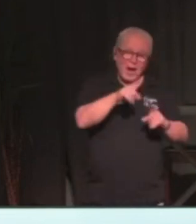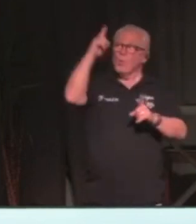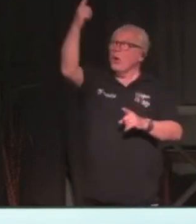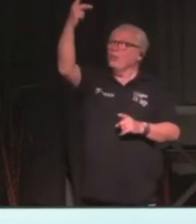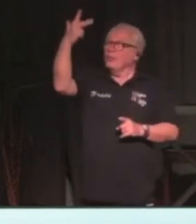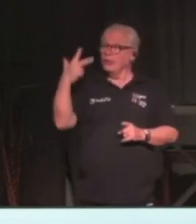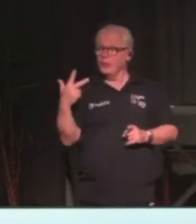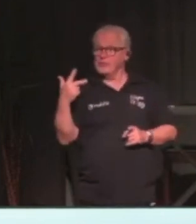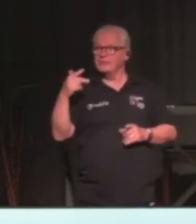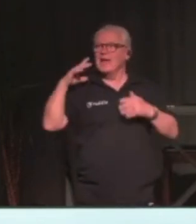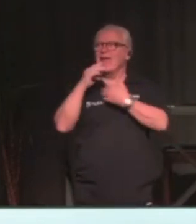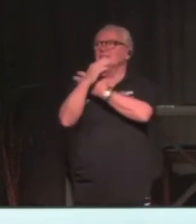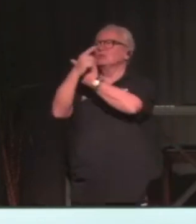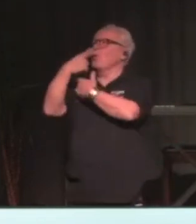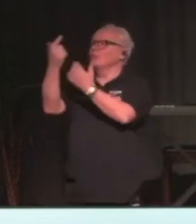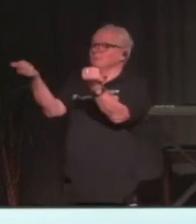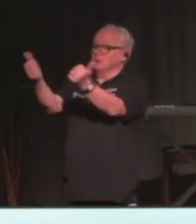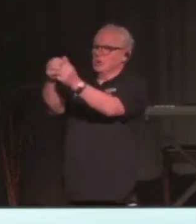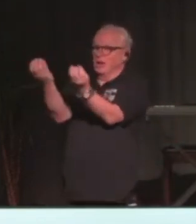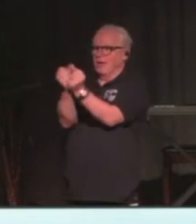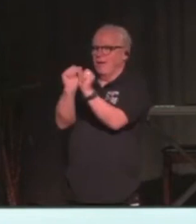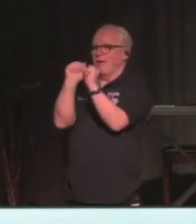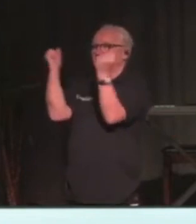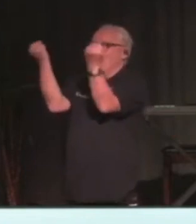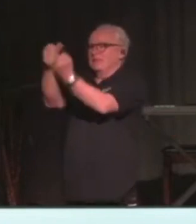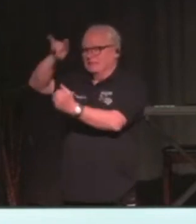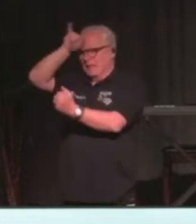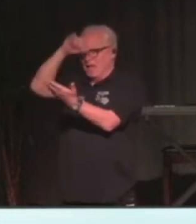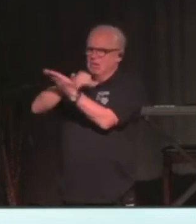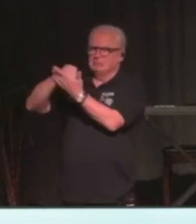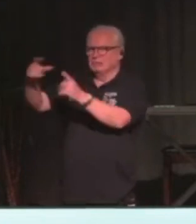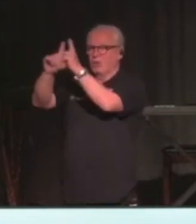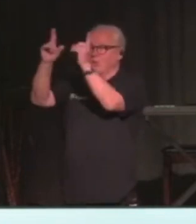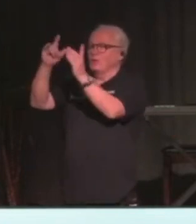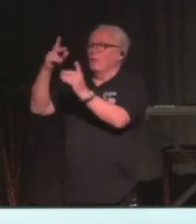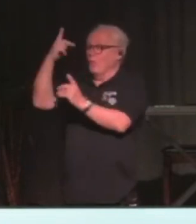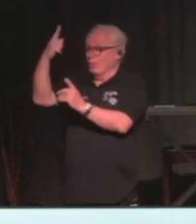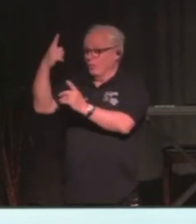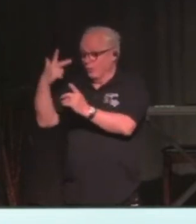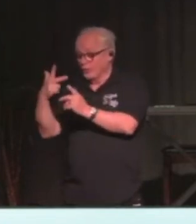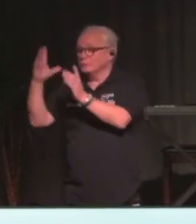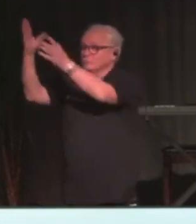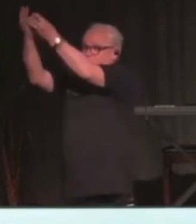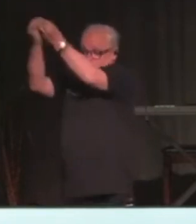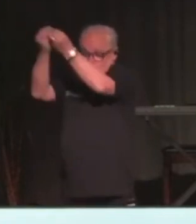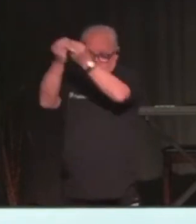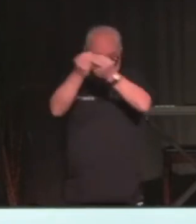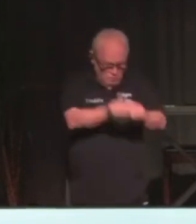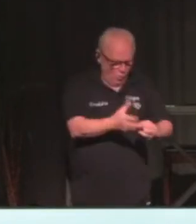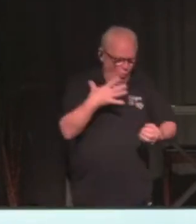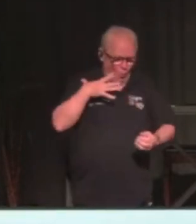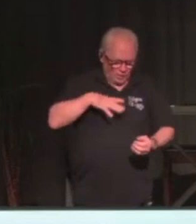were told sided with Satan against the Lord, and their intentions are to bring